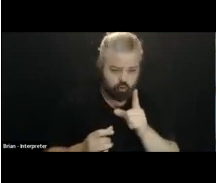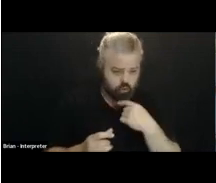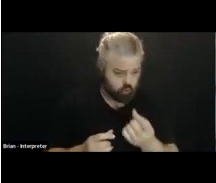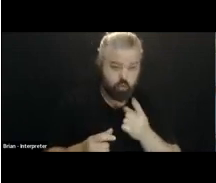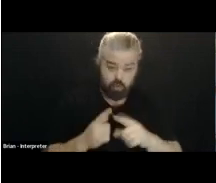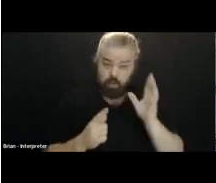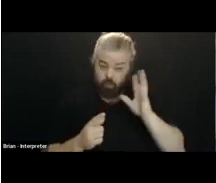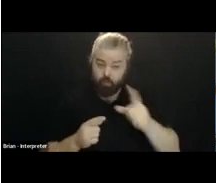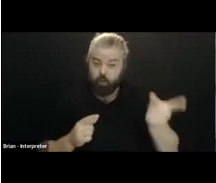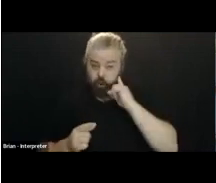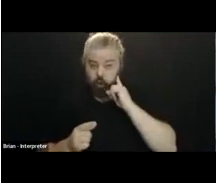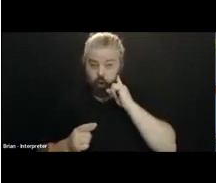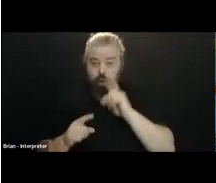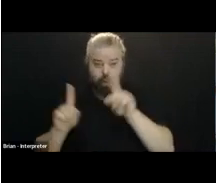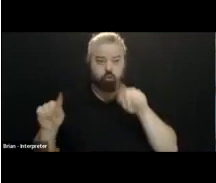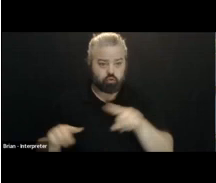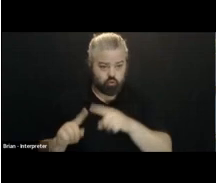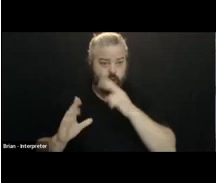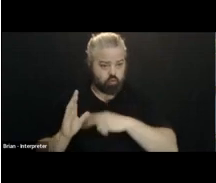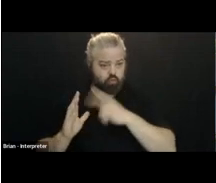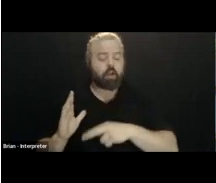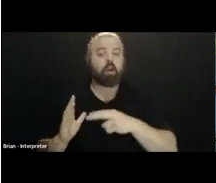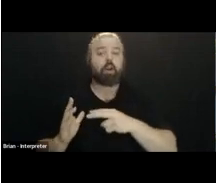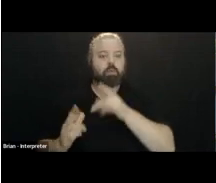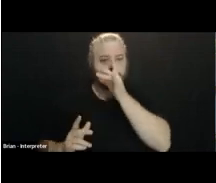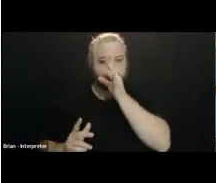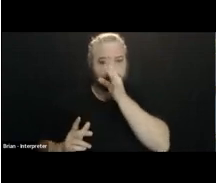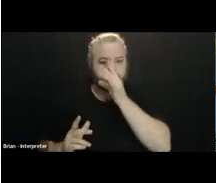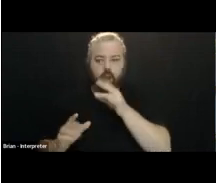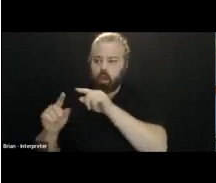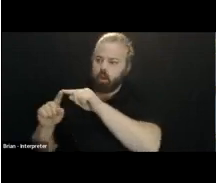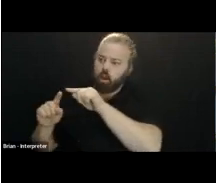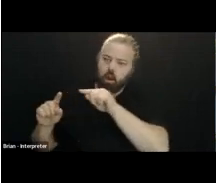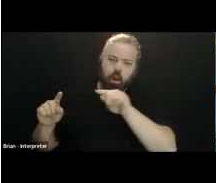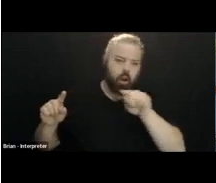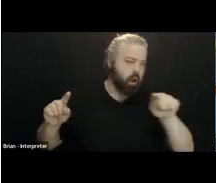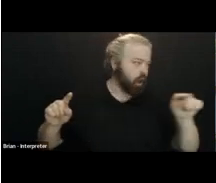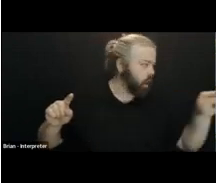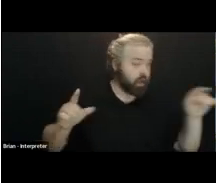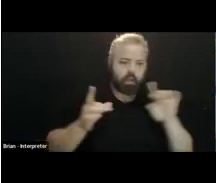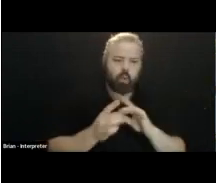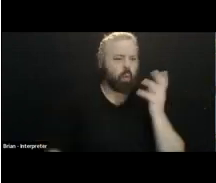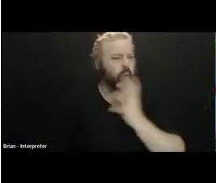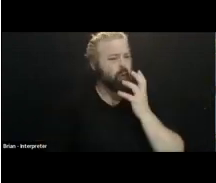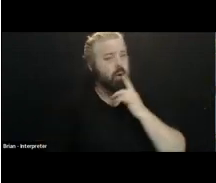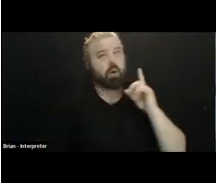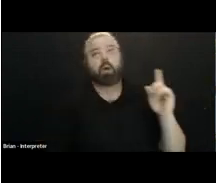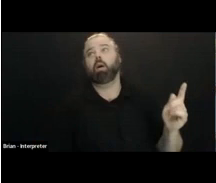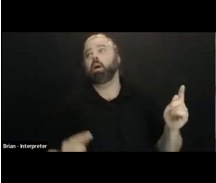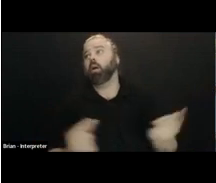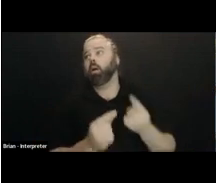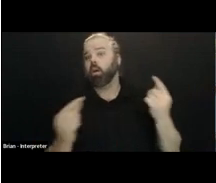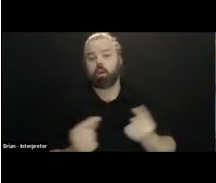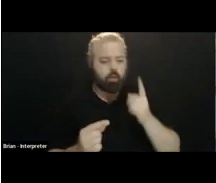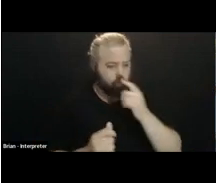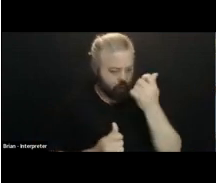link, it can be very painful. So for everybody's sake, making them short and meaningful